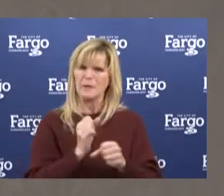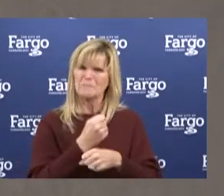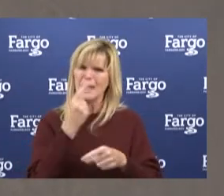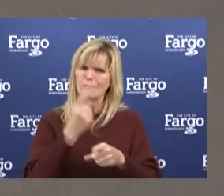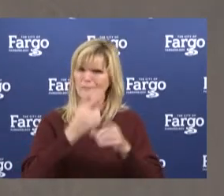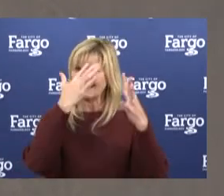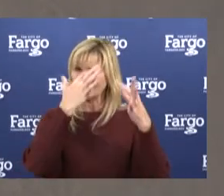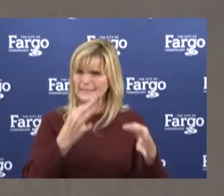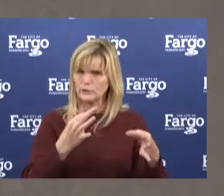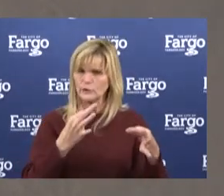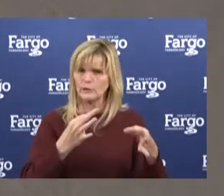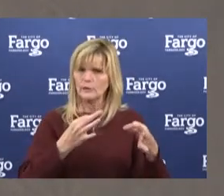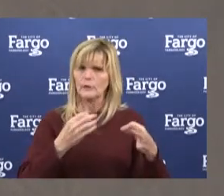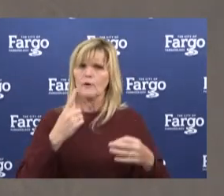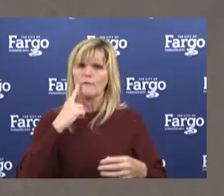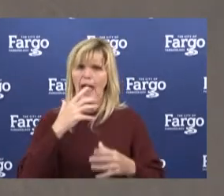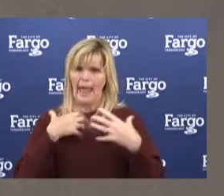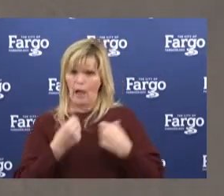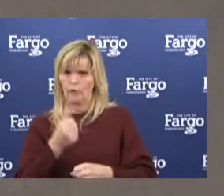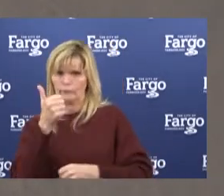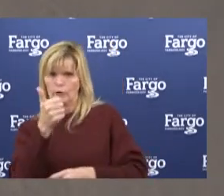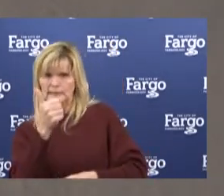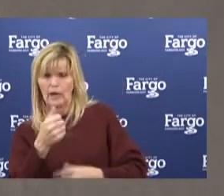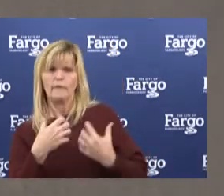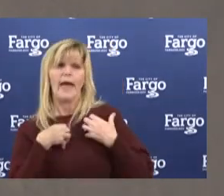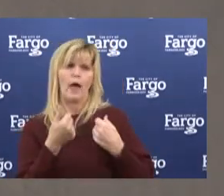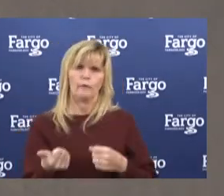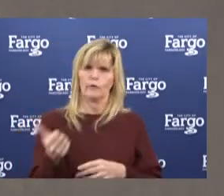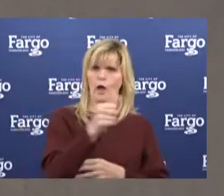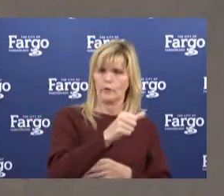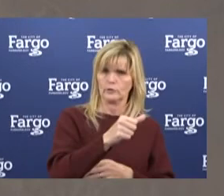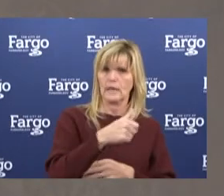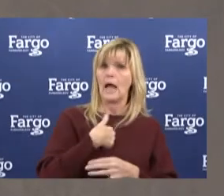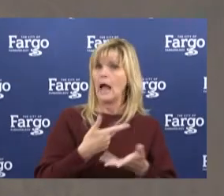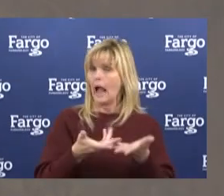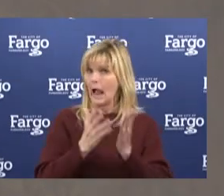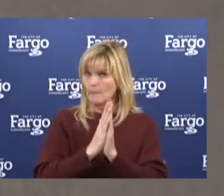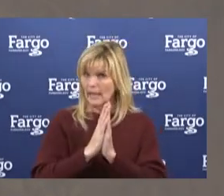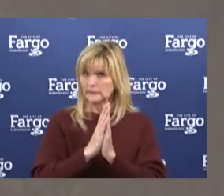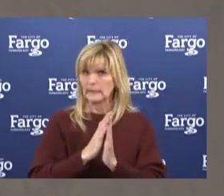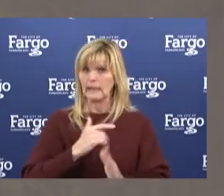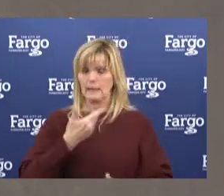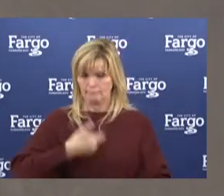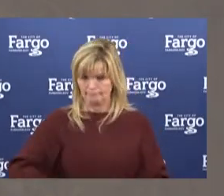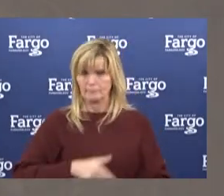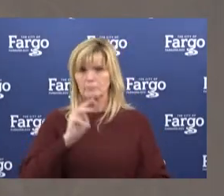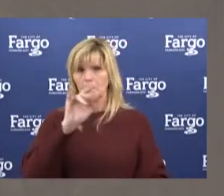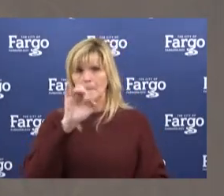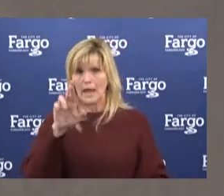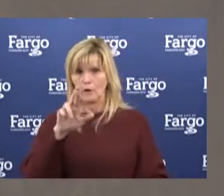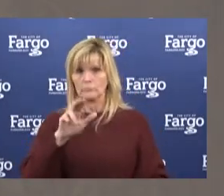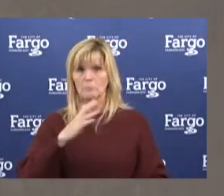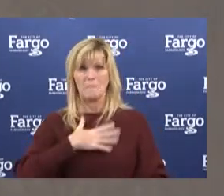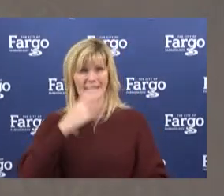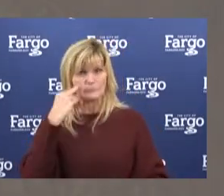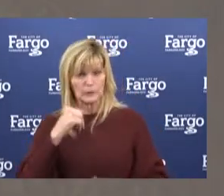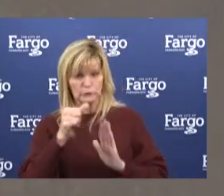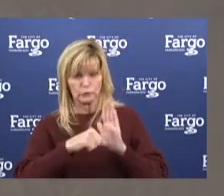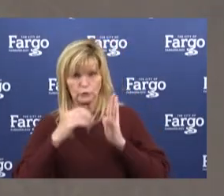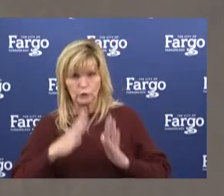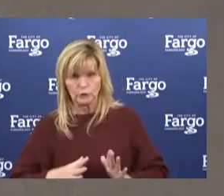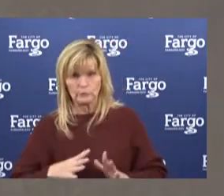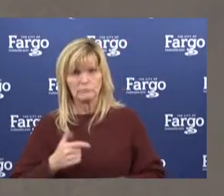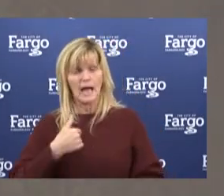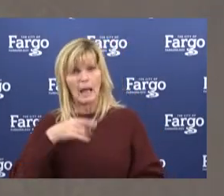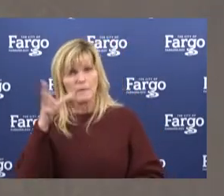for the health of themselves and those around them. I'm asking, as your mayor, a surgeon, a father, and a husband to a